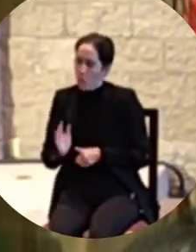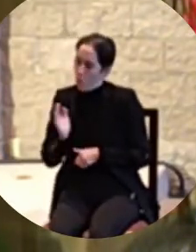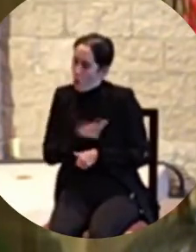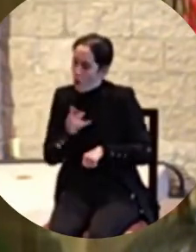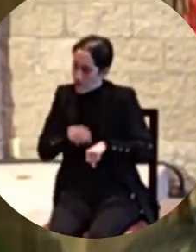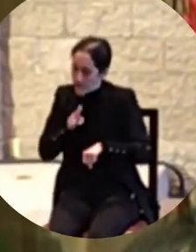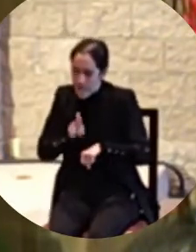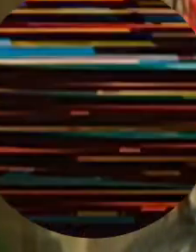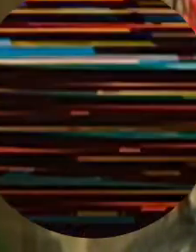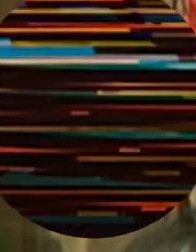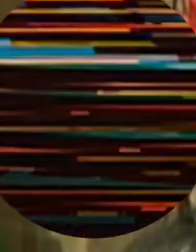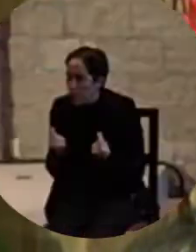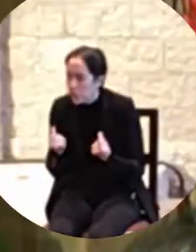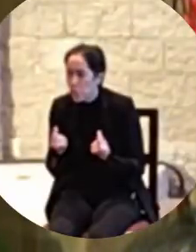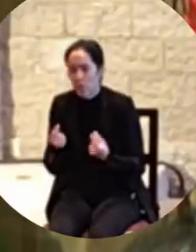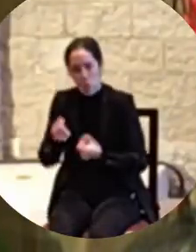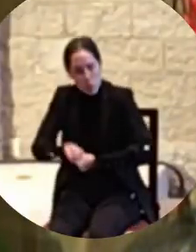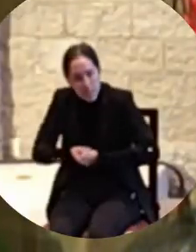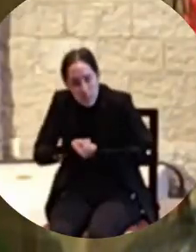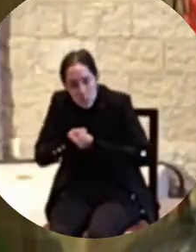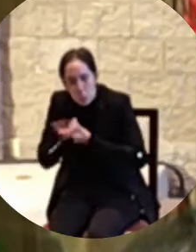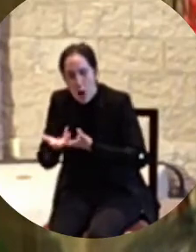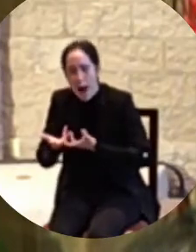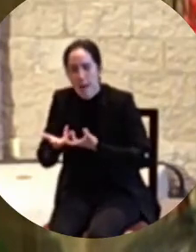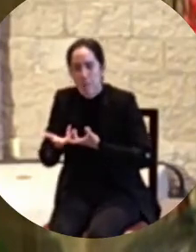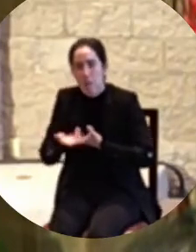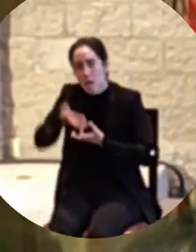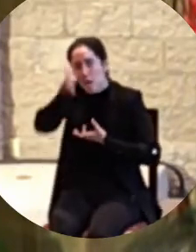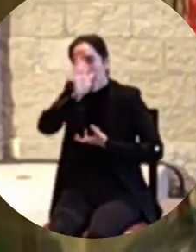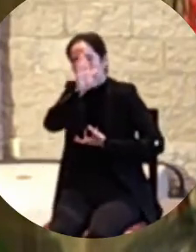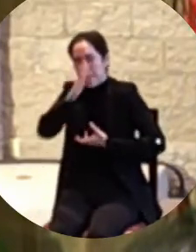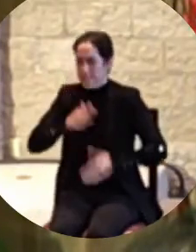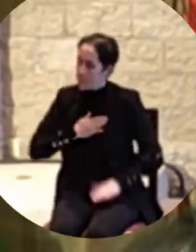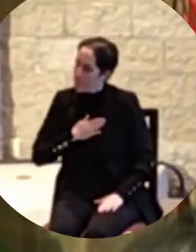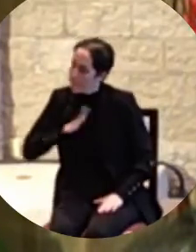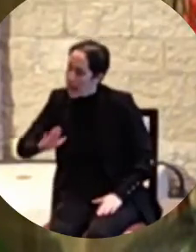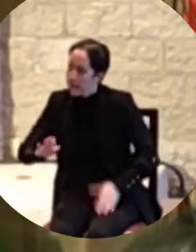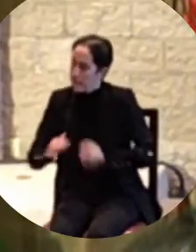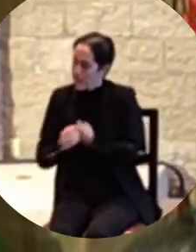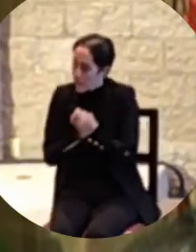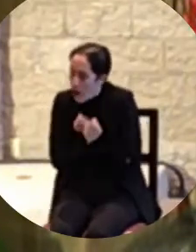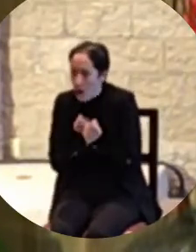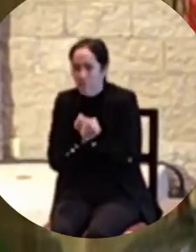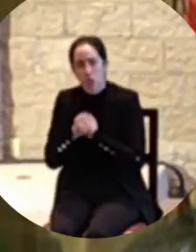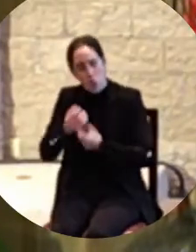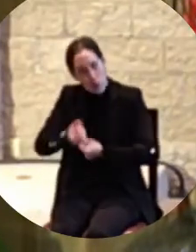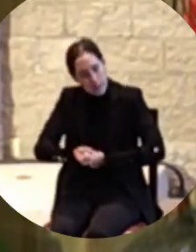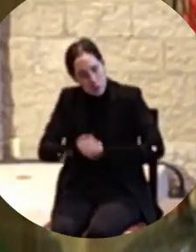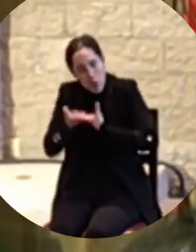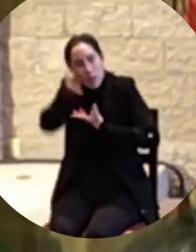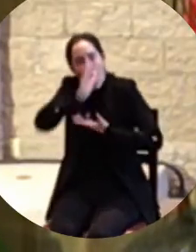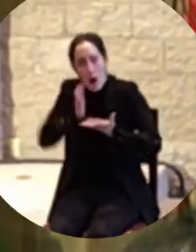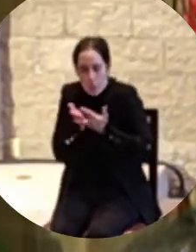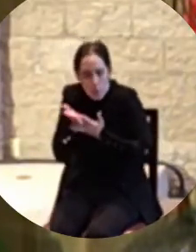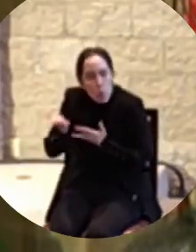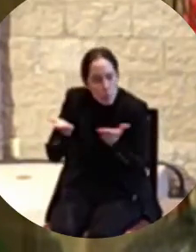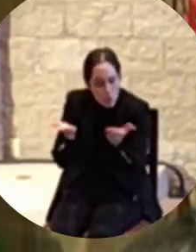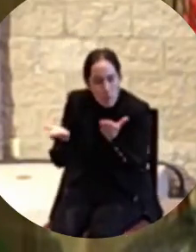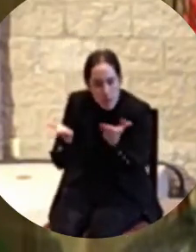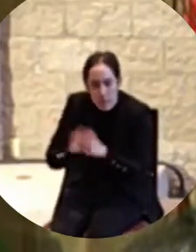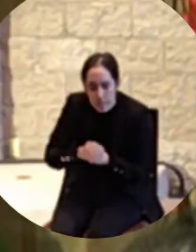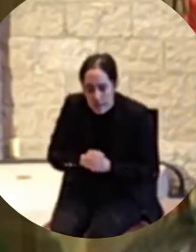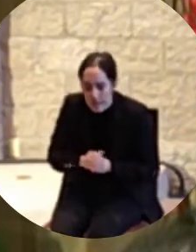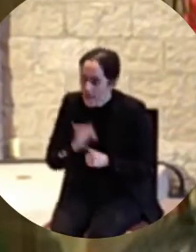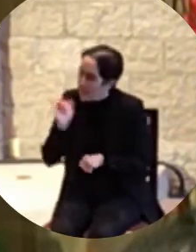divine compassion and divine service. It's not a hard thing to do. It's just natural after we know and we